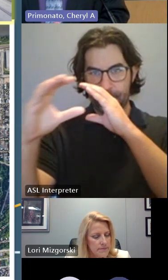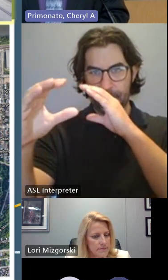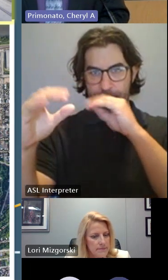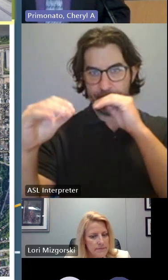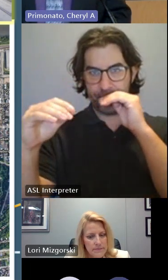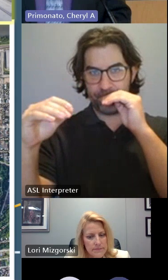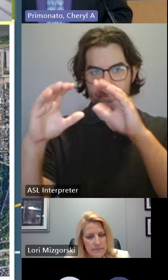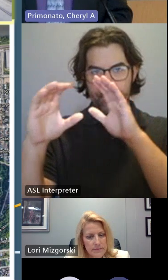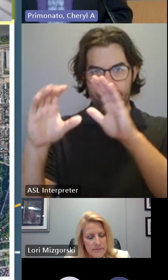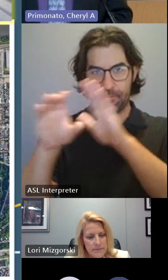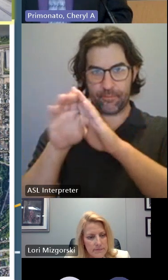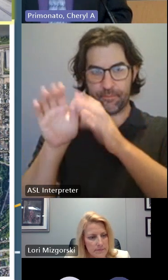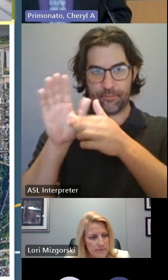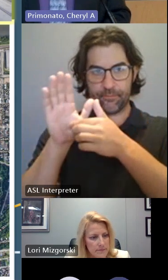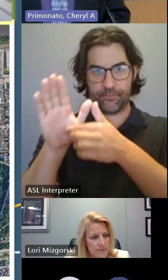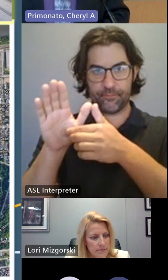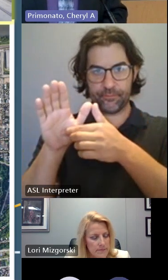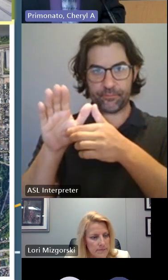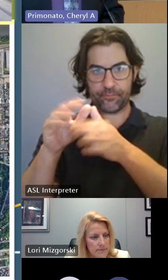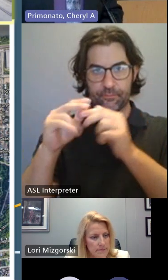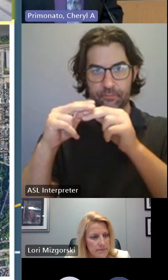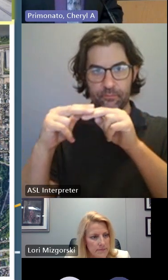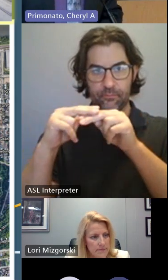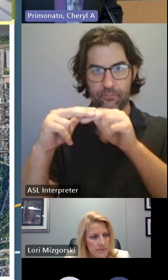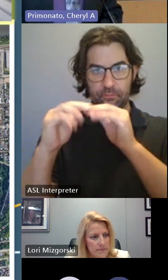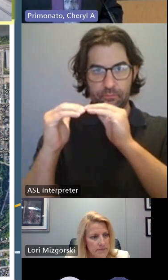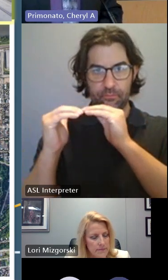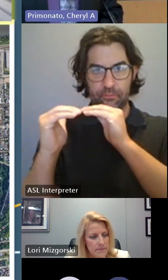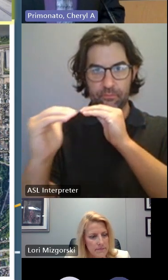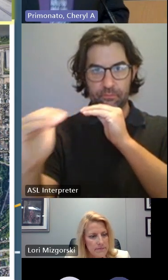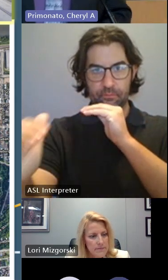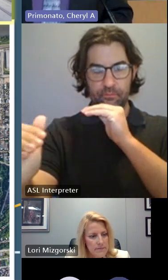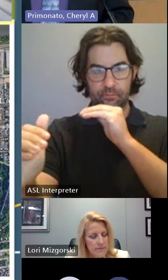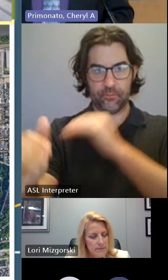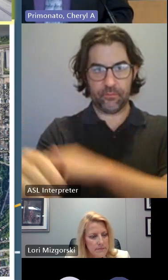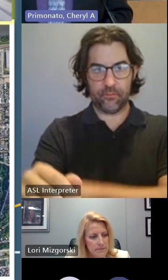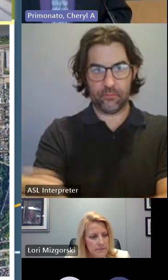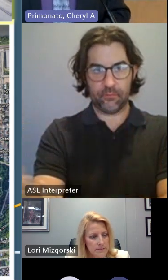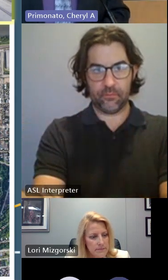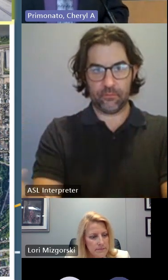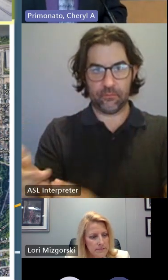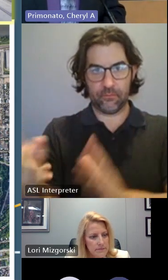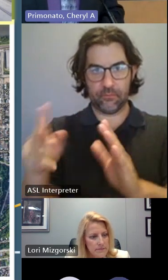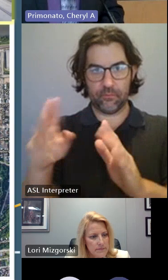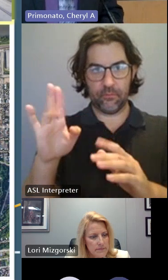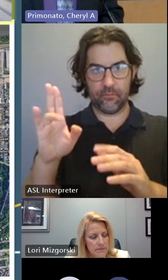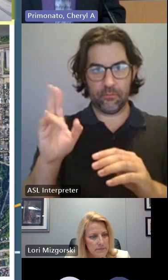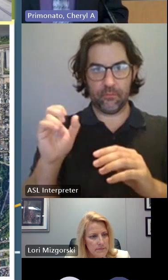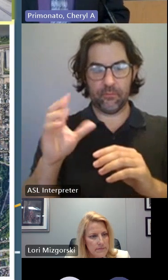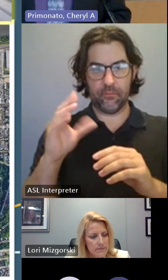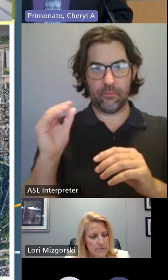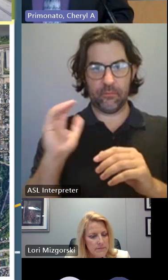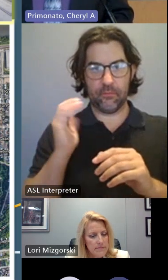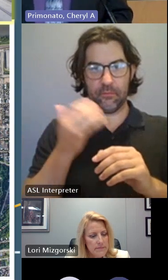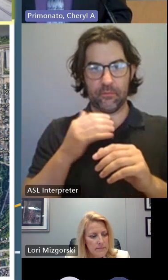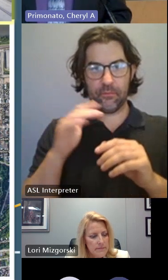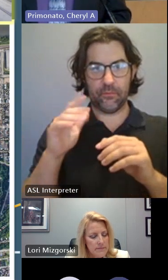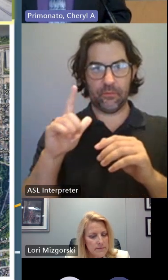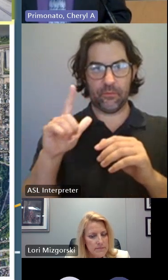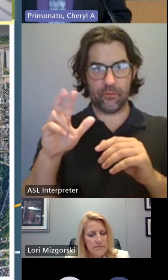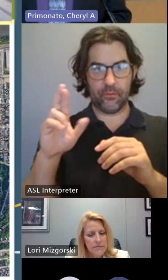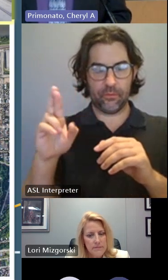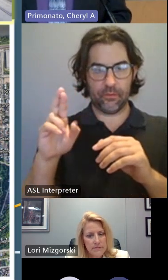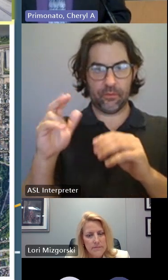This picture shows the embedded rail in the concrete that allows both buses and our light rail vehicles to